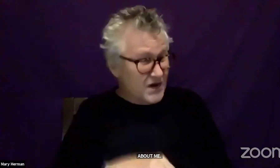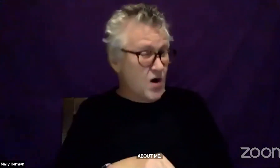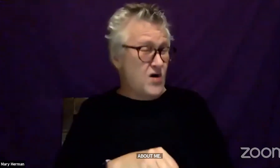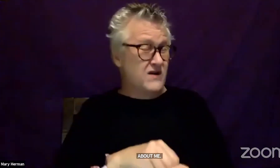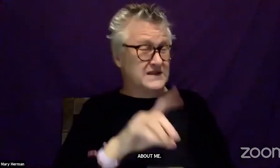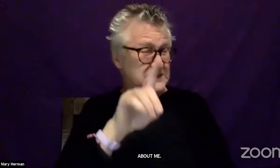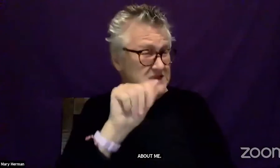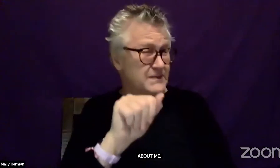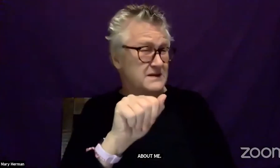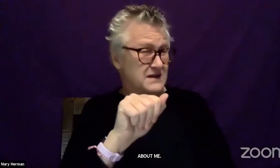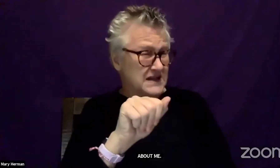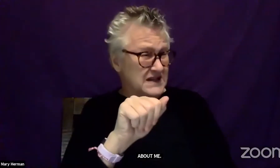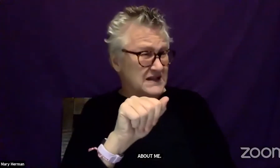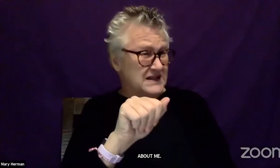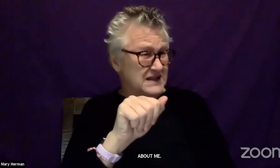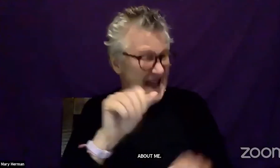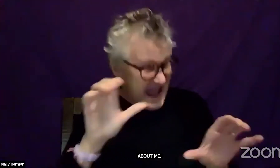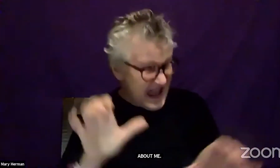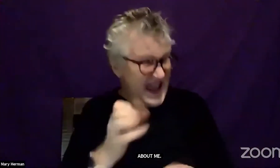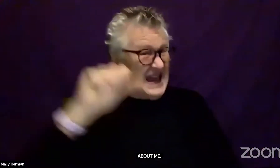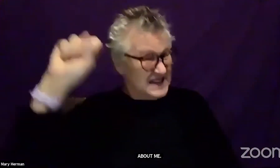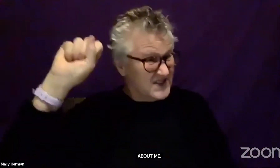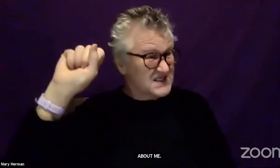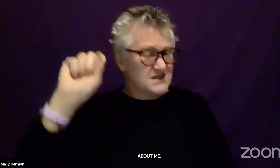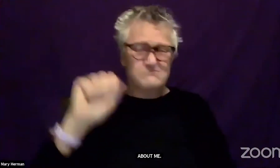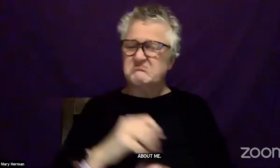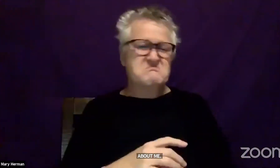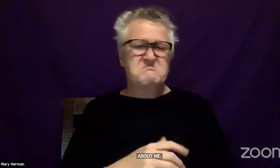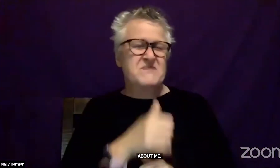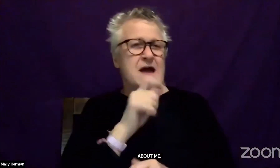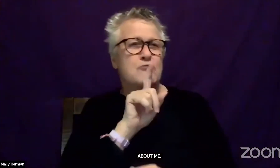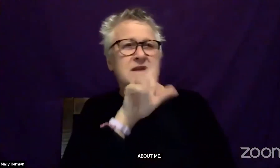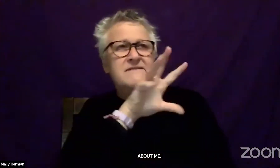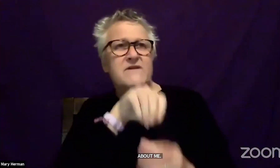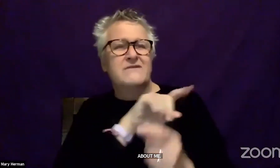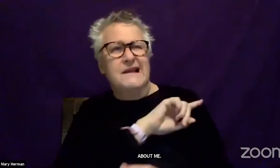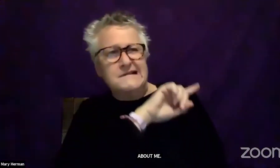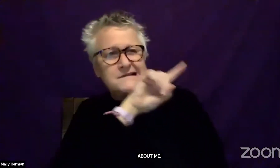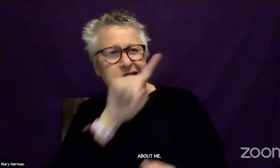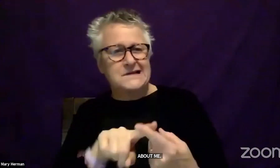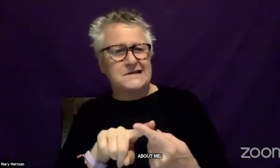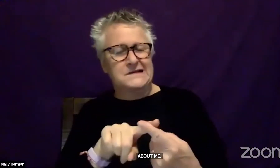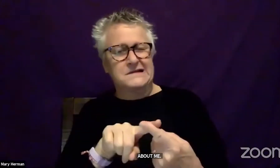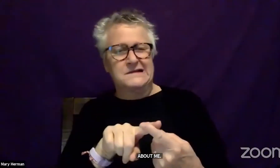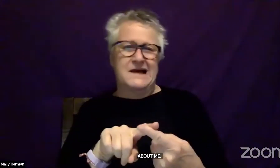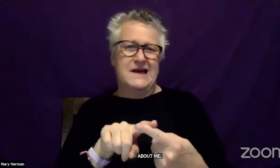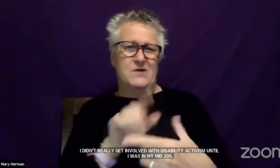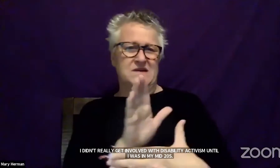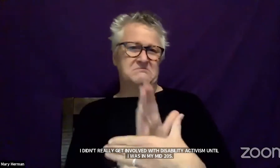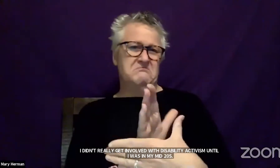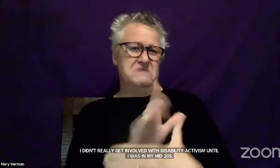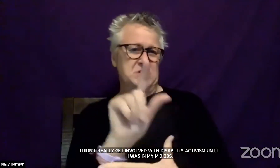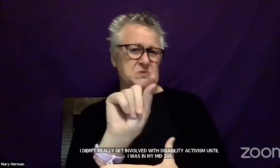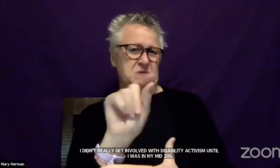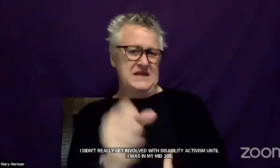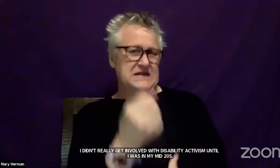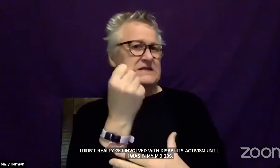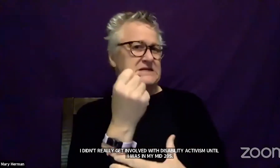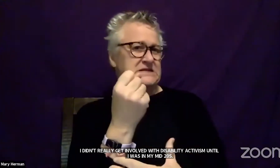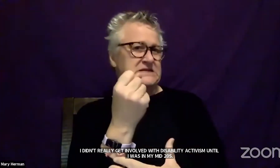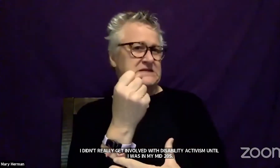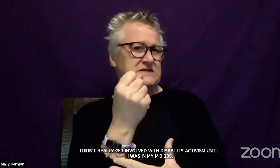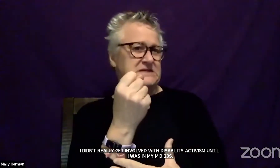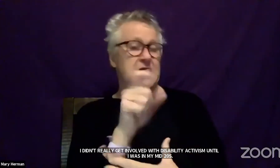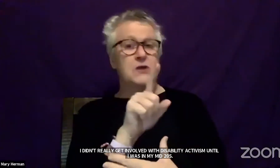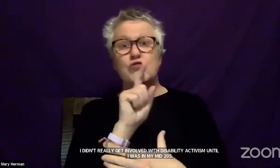activism until I was in my mid-20s. And it was because mainly through